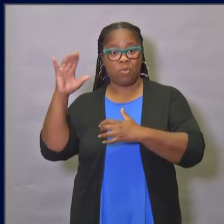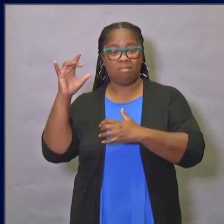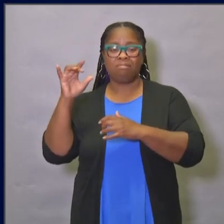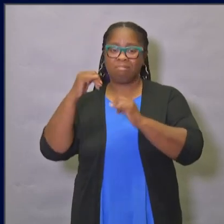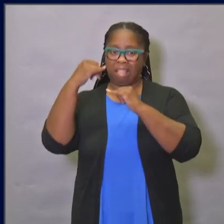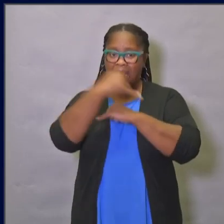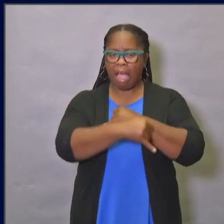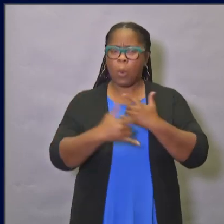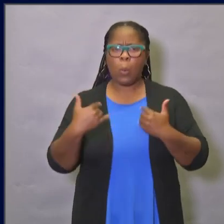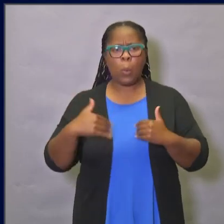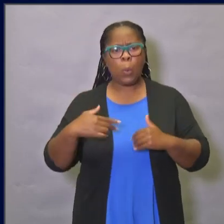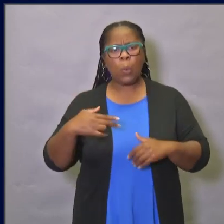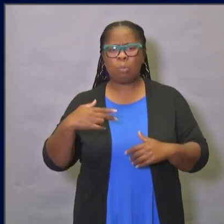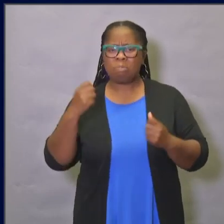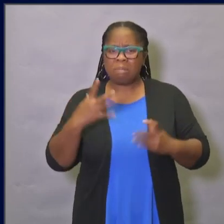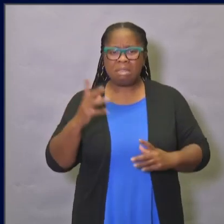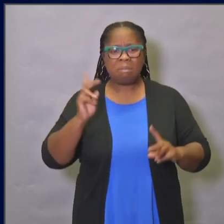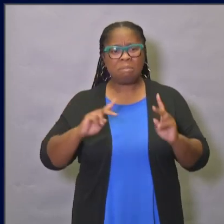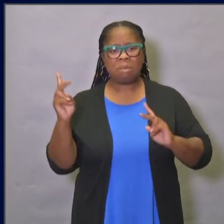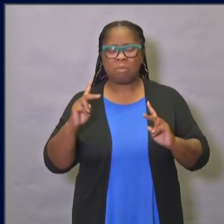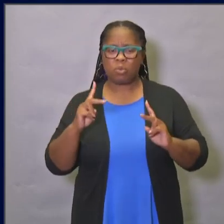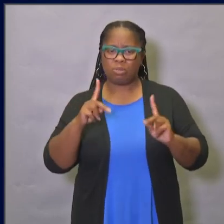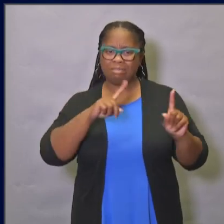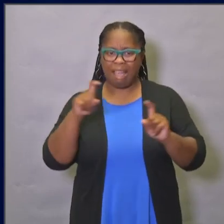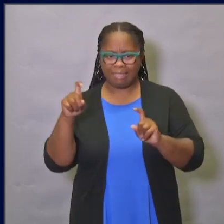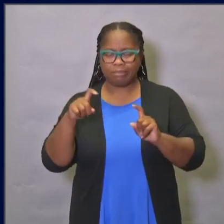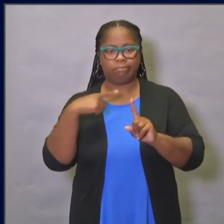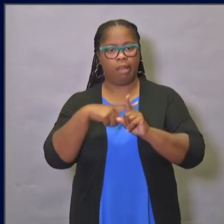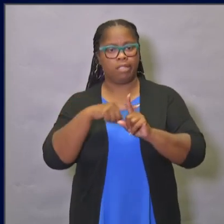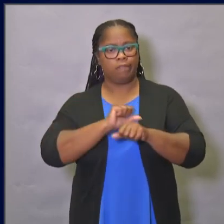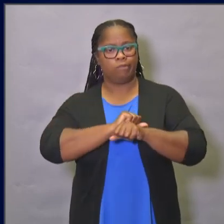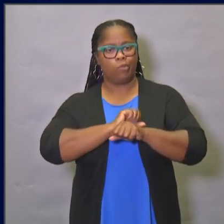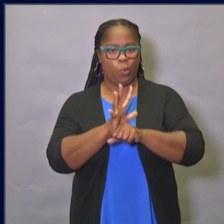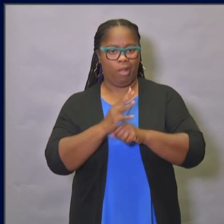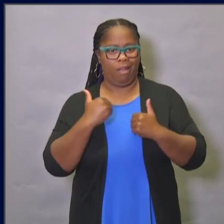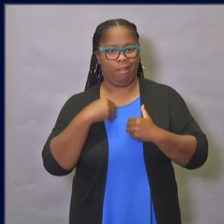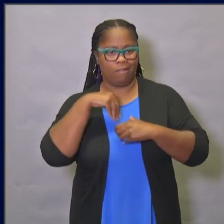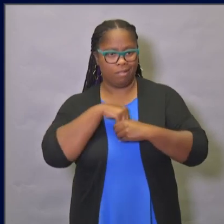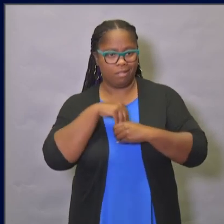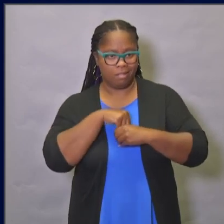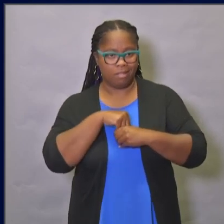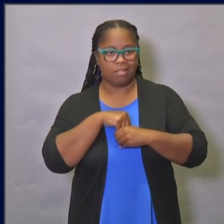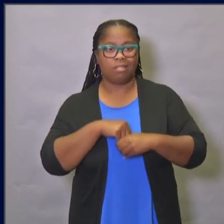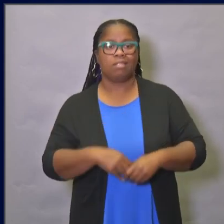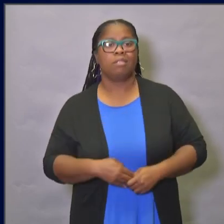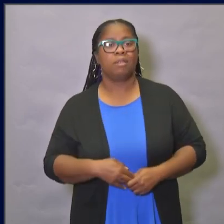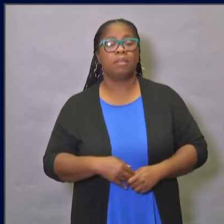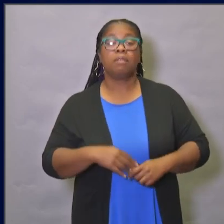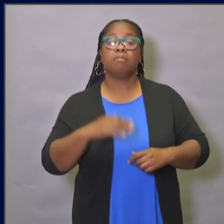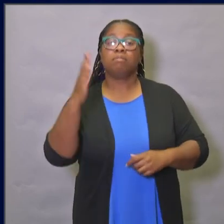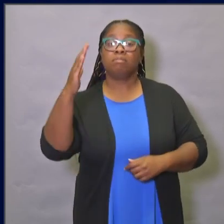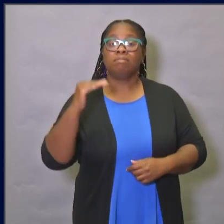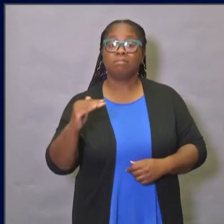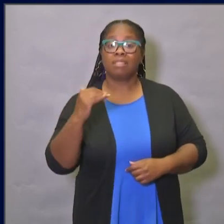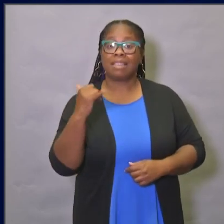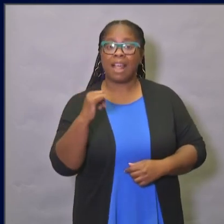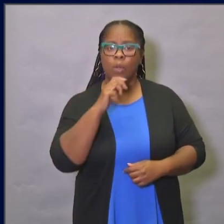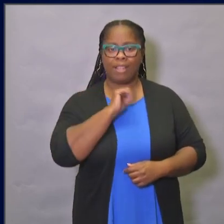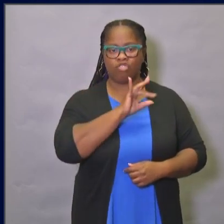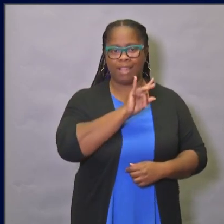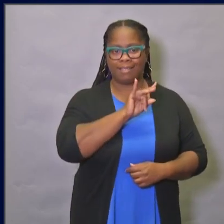just below the blue line represents cases over time among people 18 to 29. They